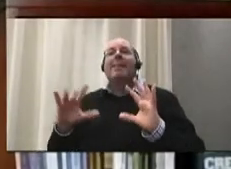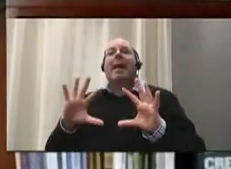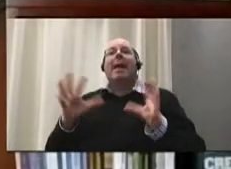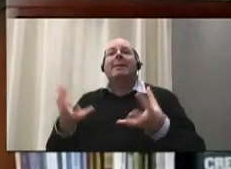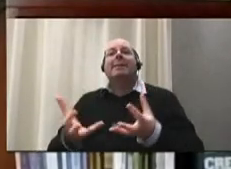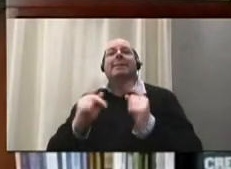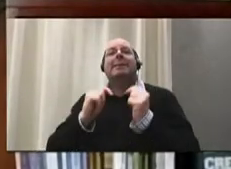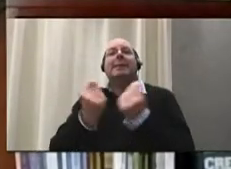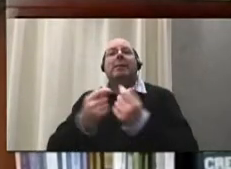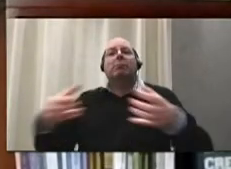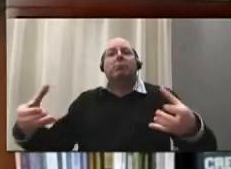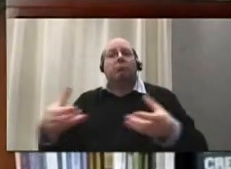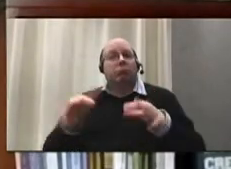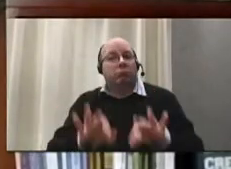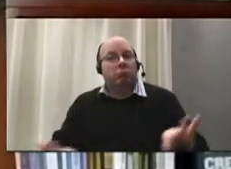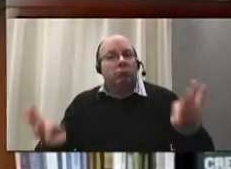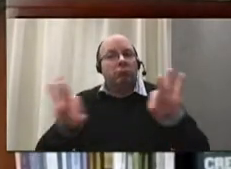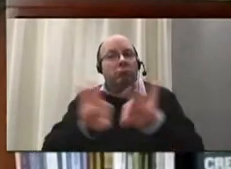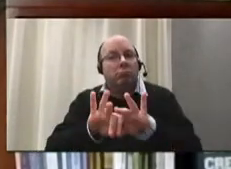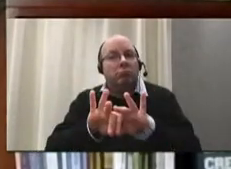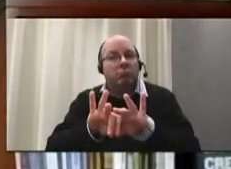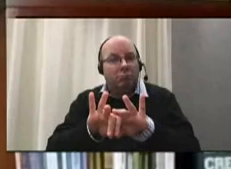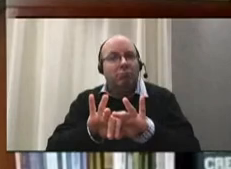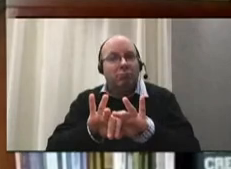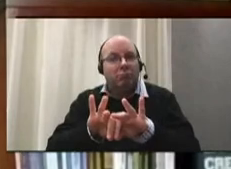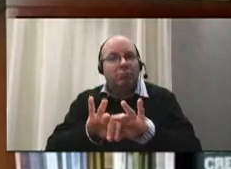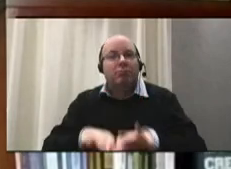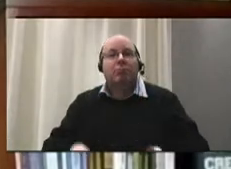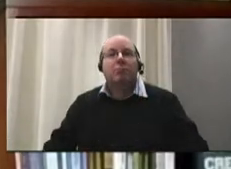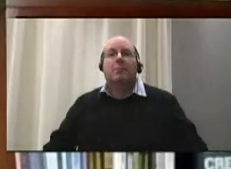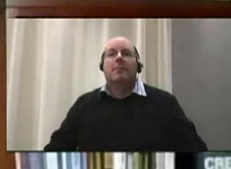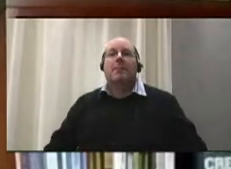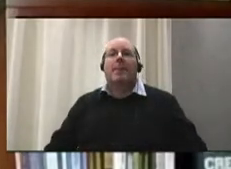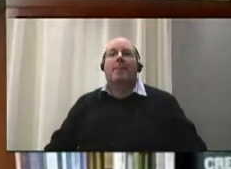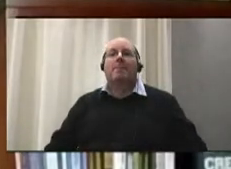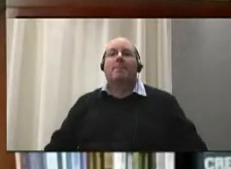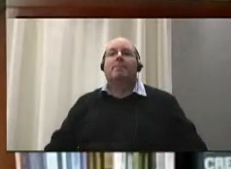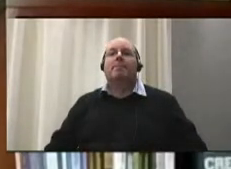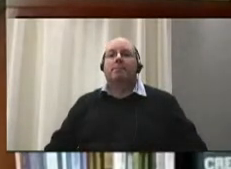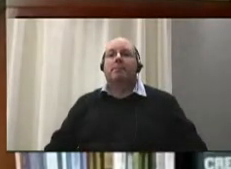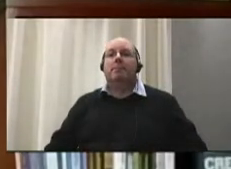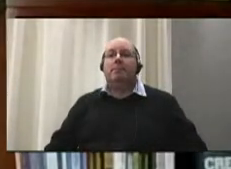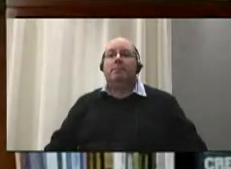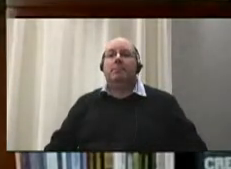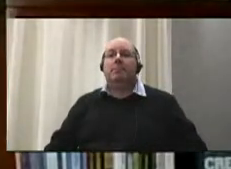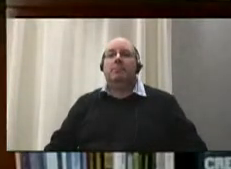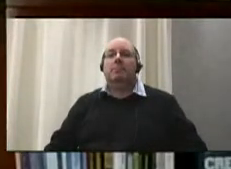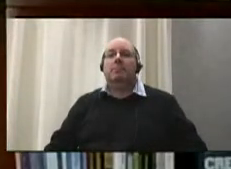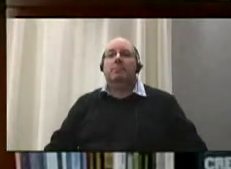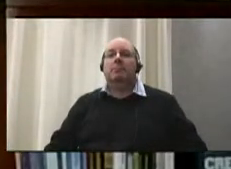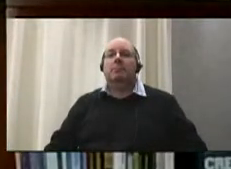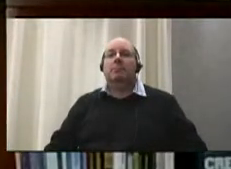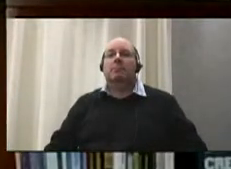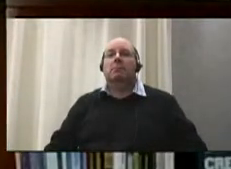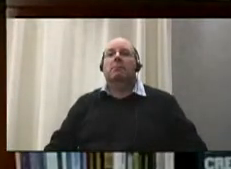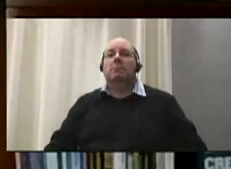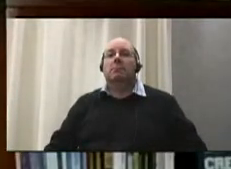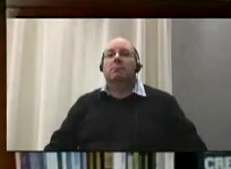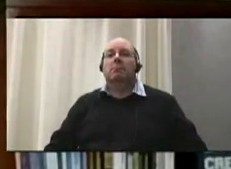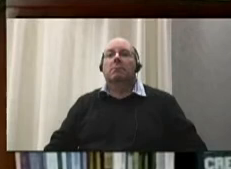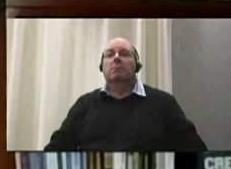transition first set of schools will be transitioning tomorrow on Thursday. And that process has been one that